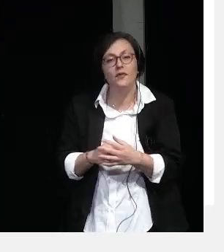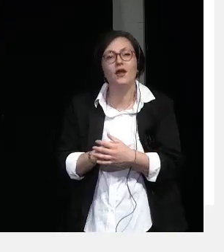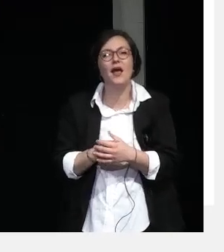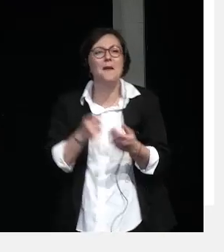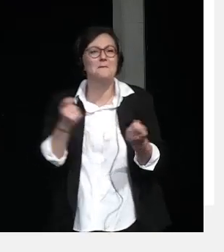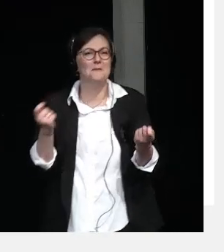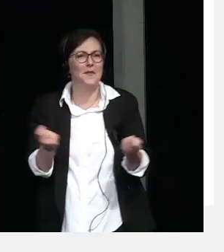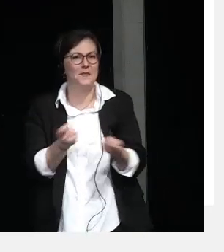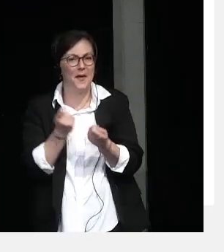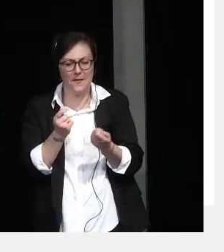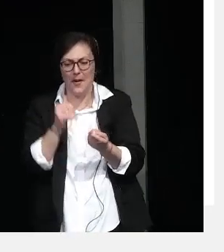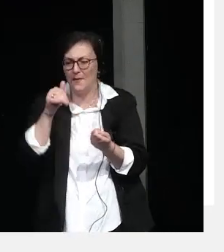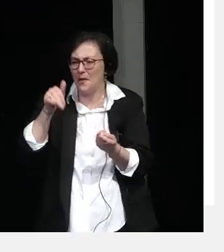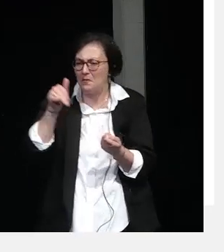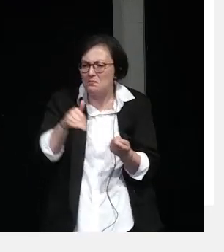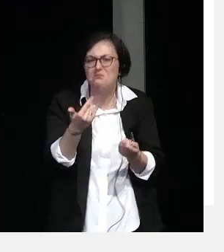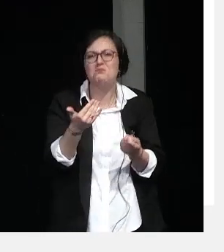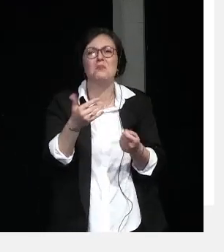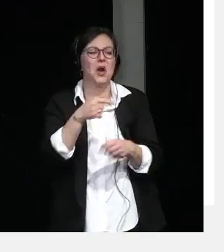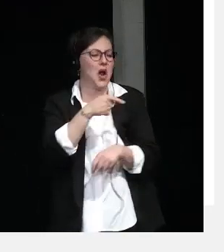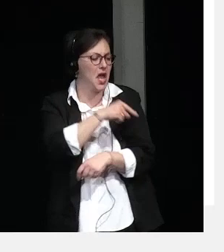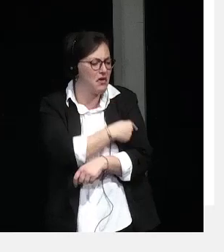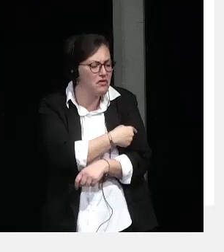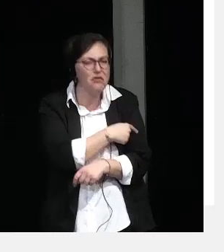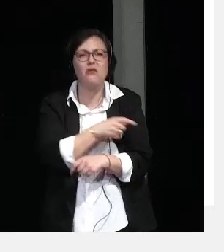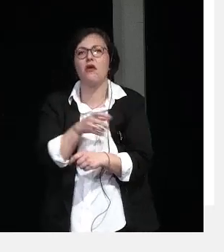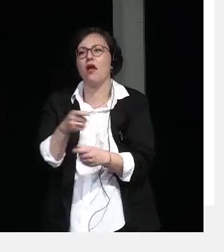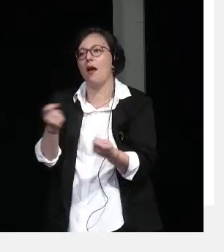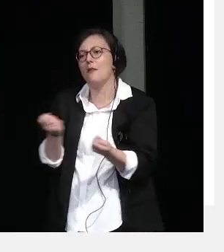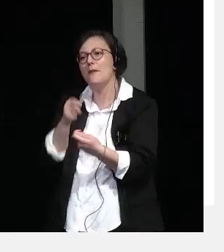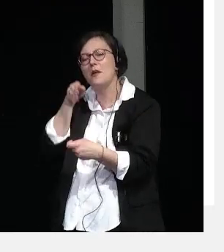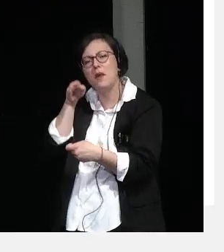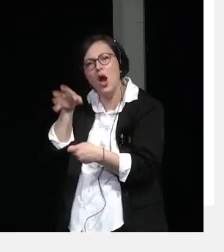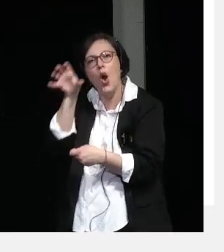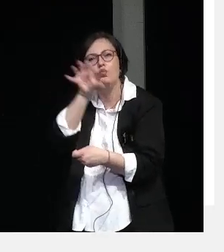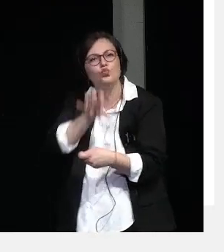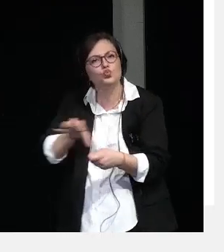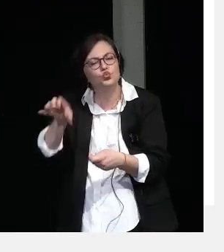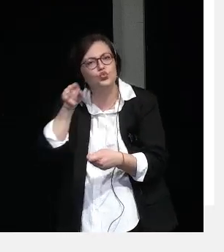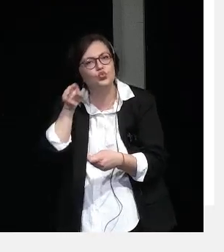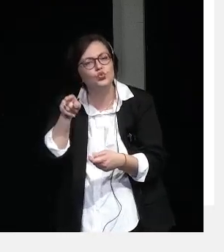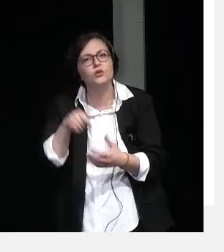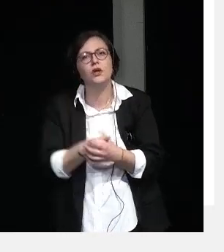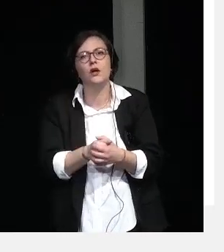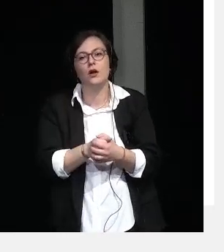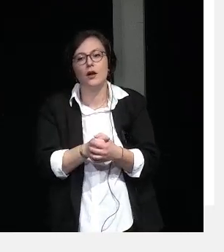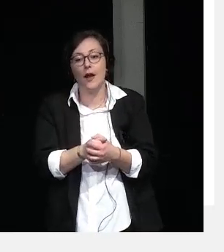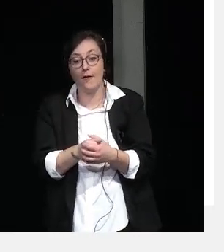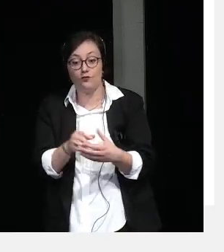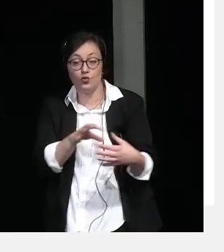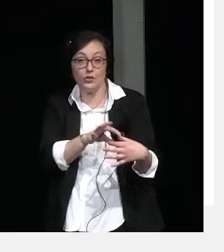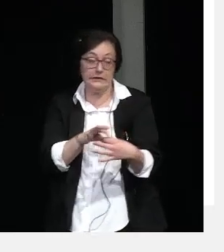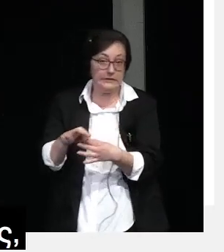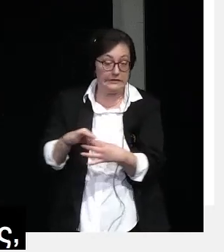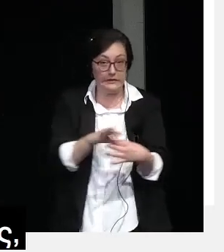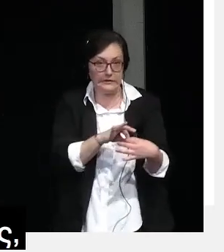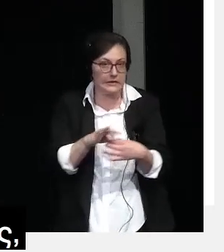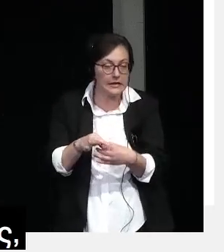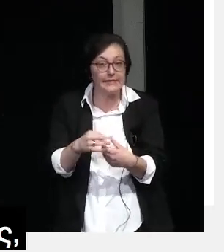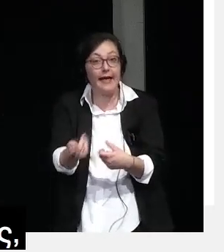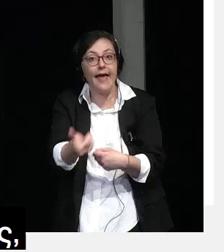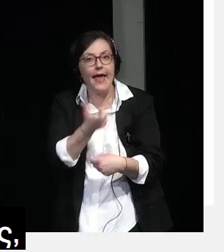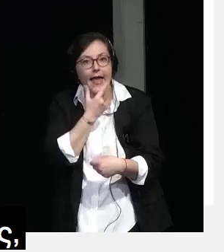be effectively facilitated to identify, create, and support spaces of rest within museums?